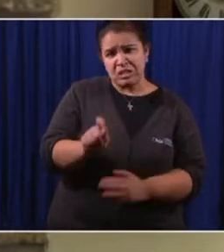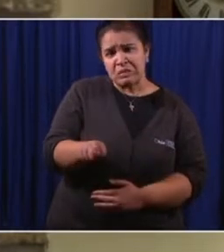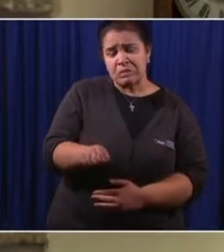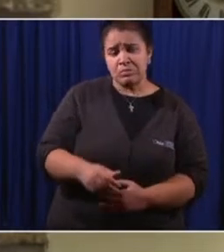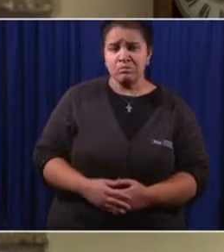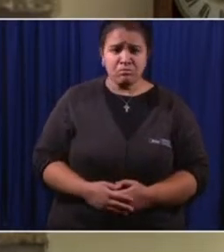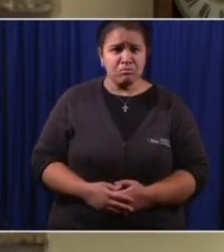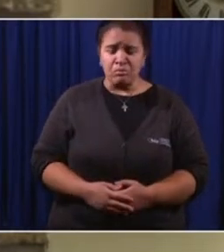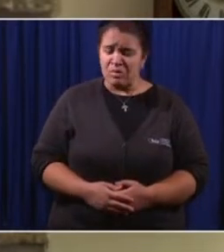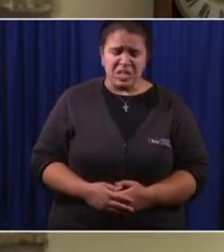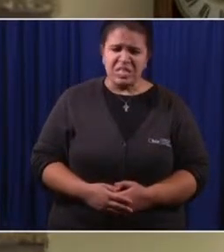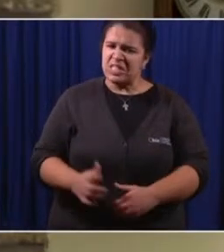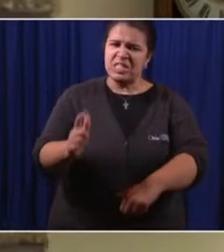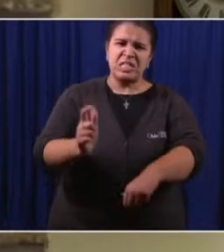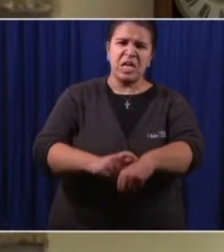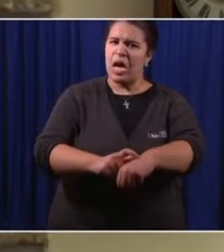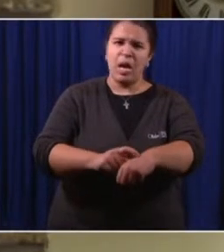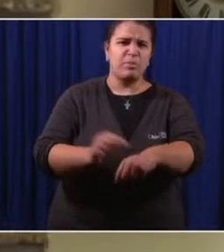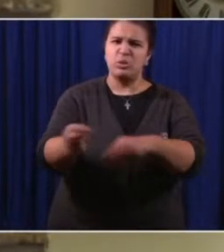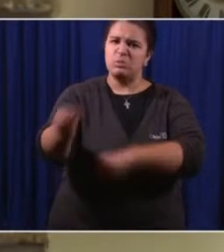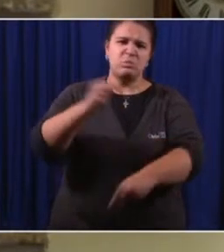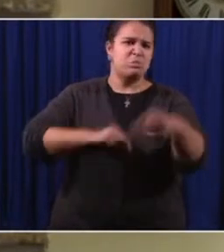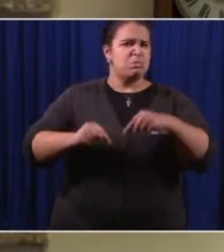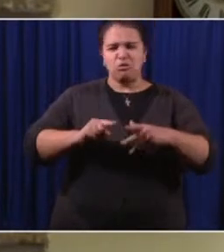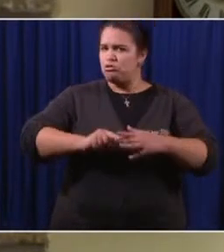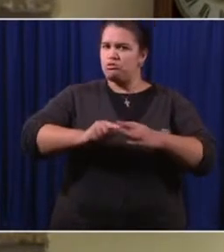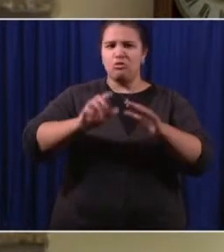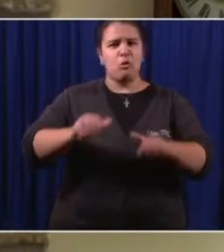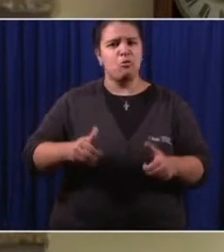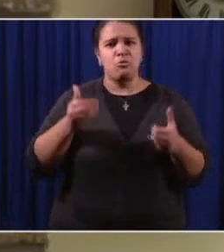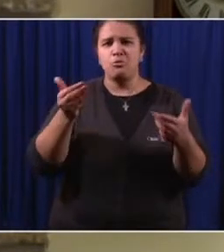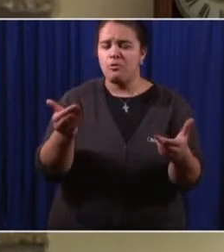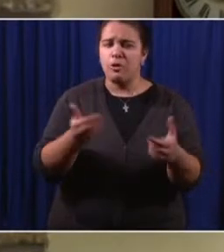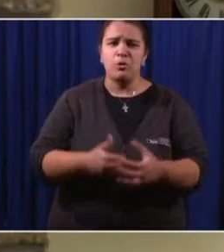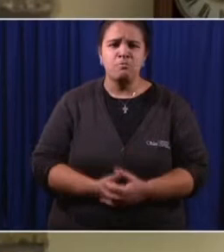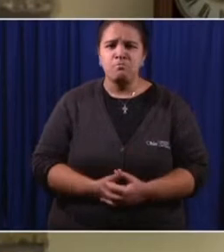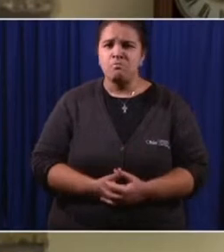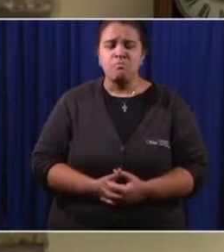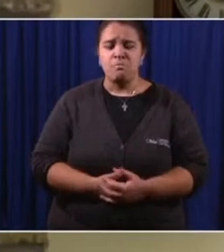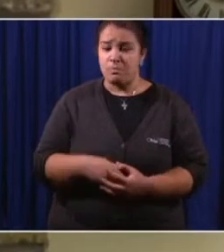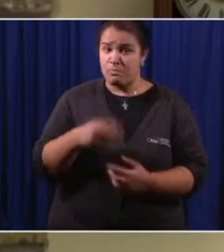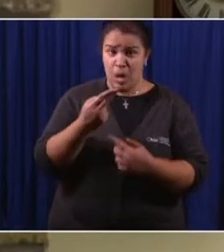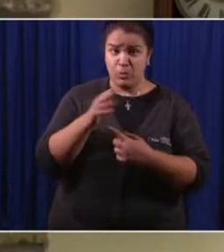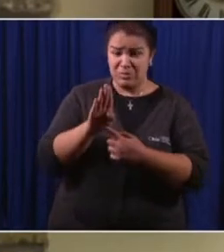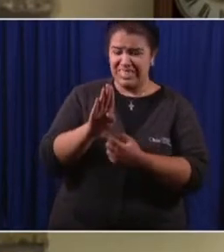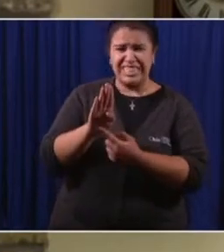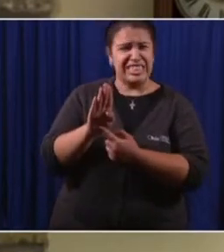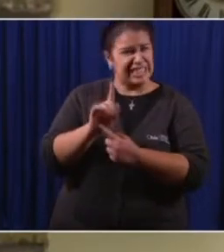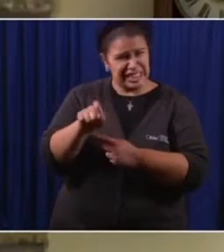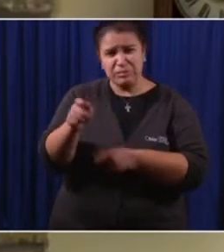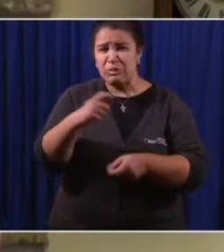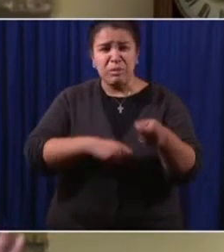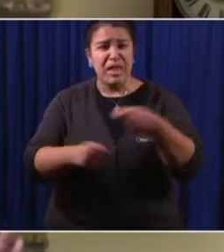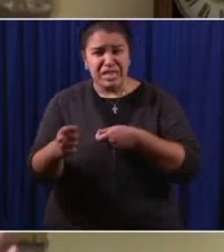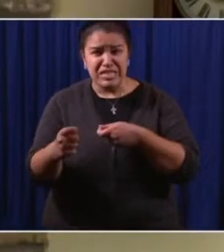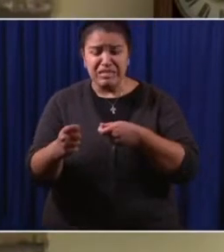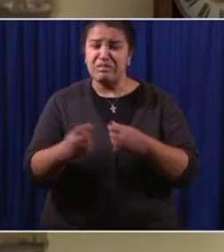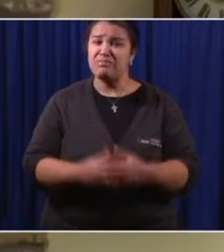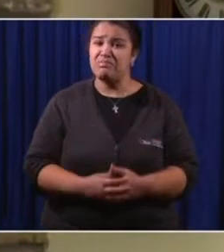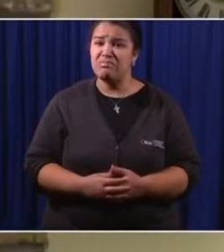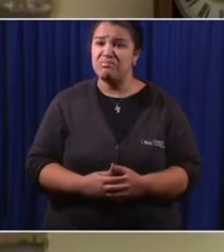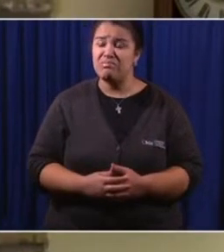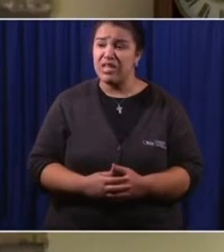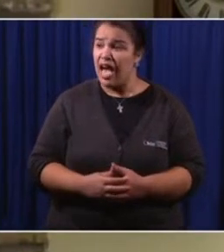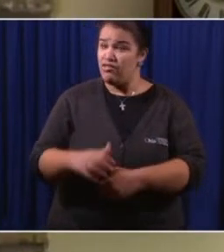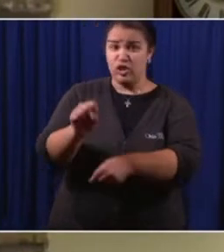We need to start over again, and it needs to be replaced. We've got jobs at stake.